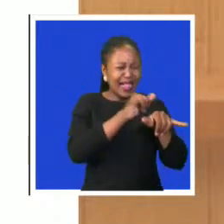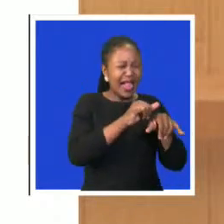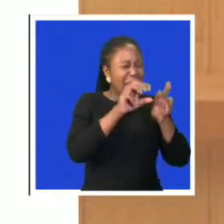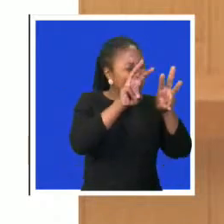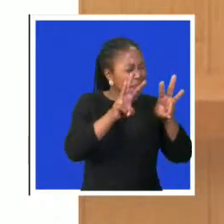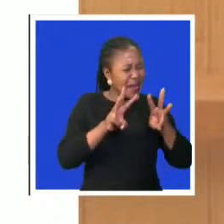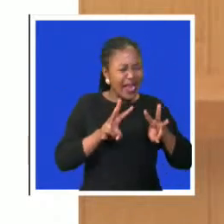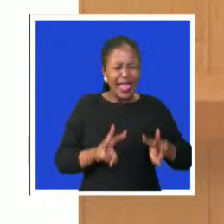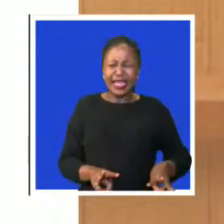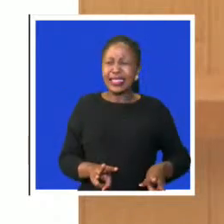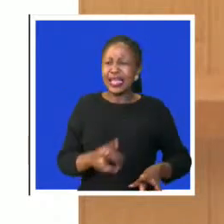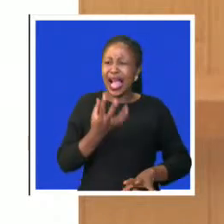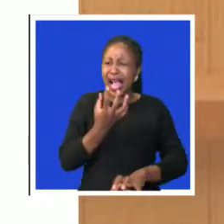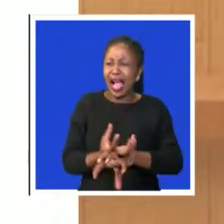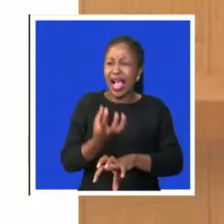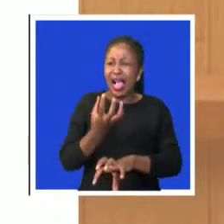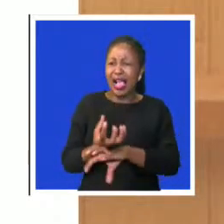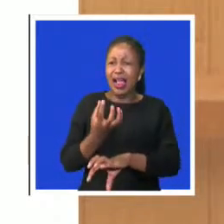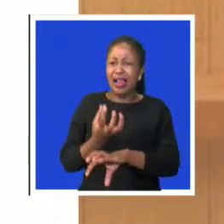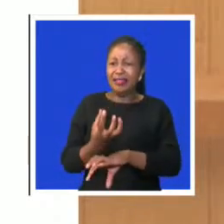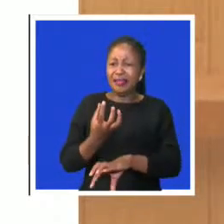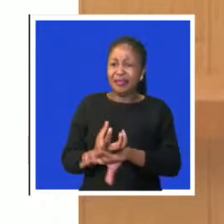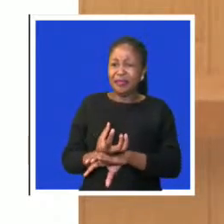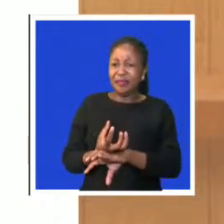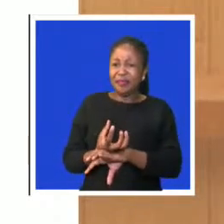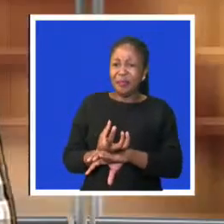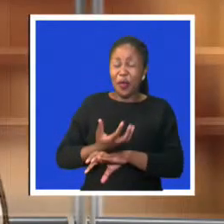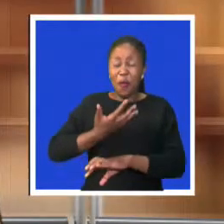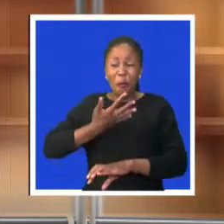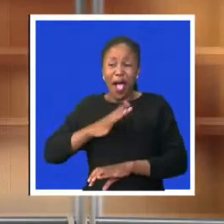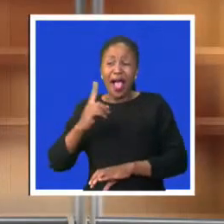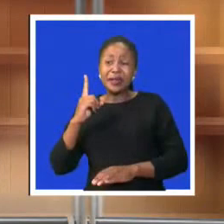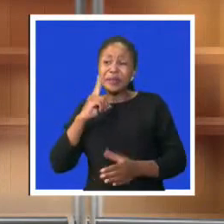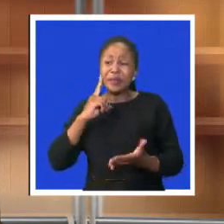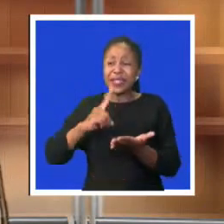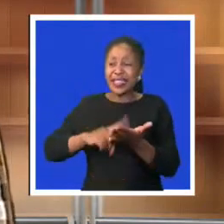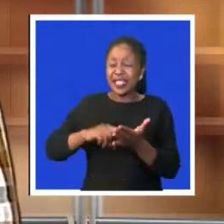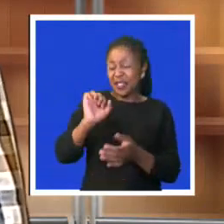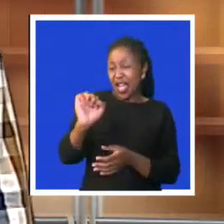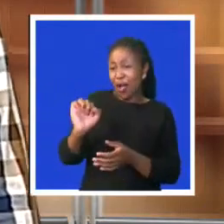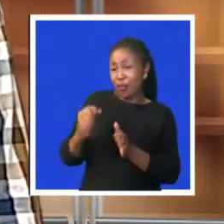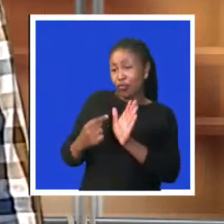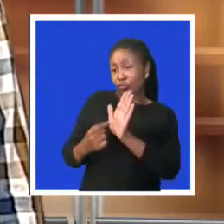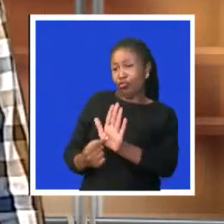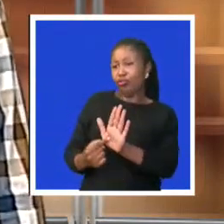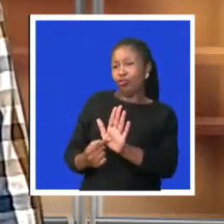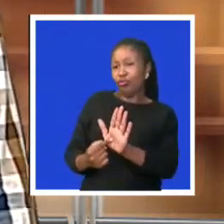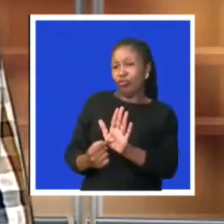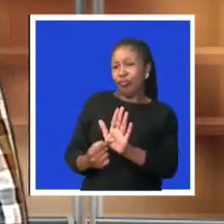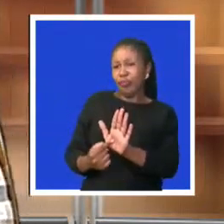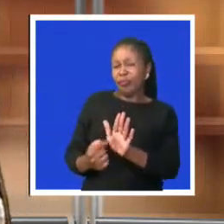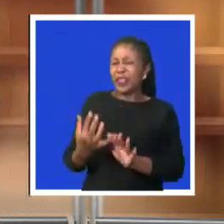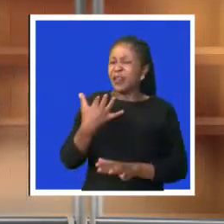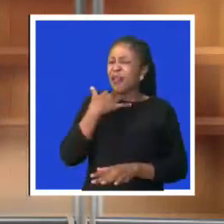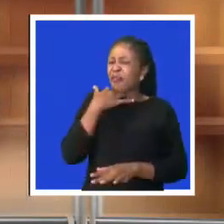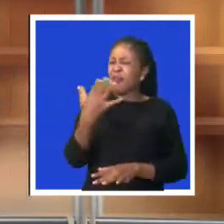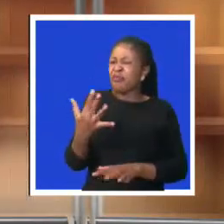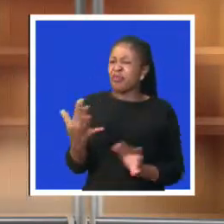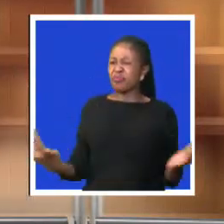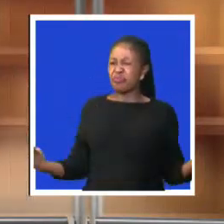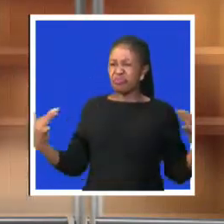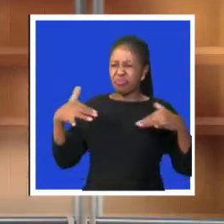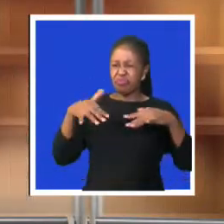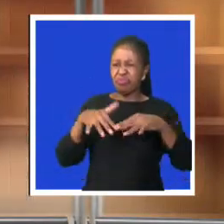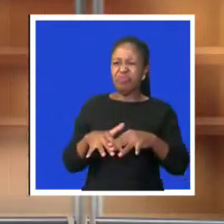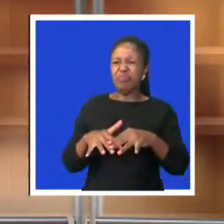beliefs. They did not want their religious beliefs to be contaminated by the